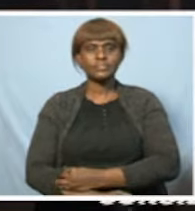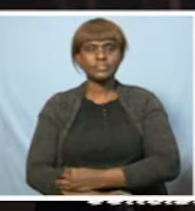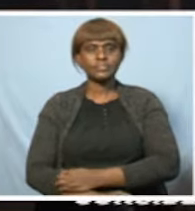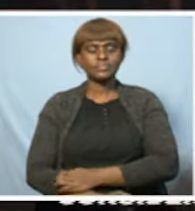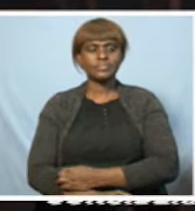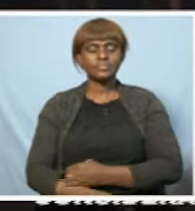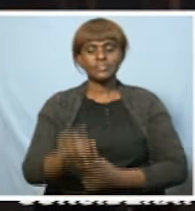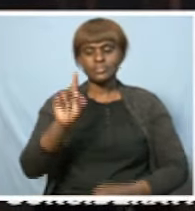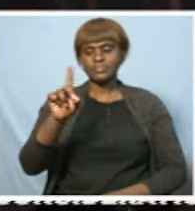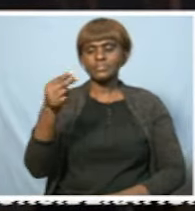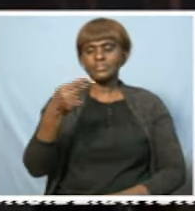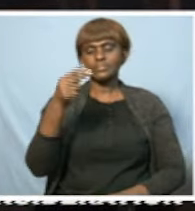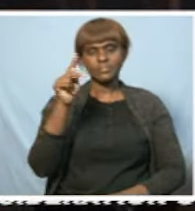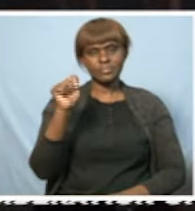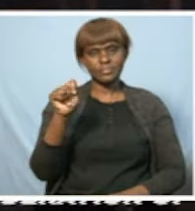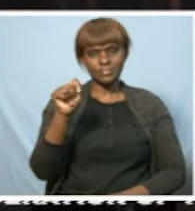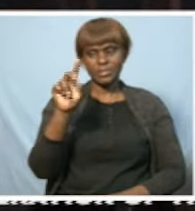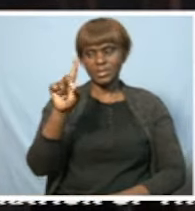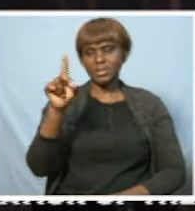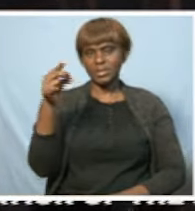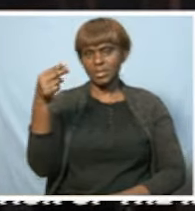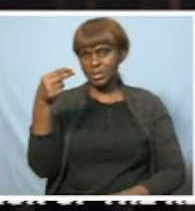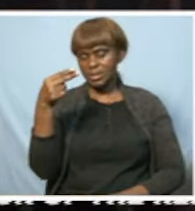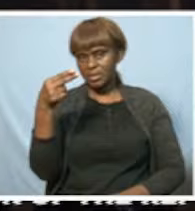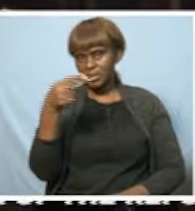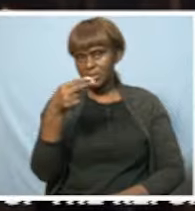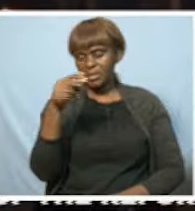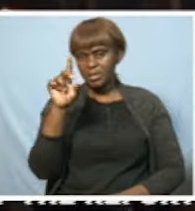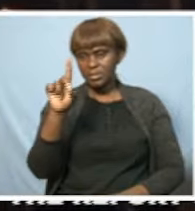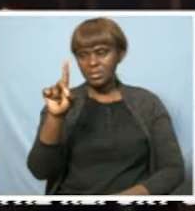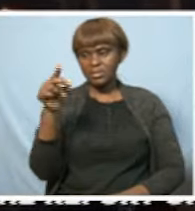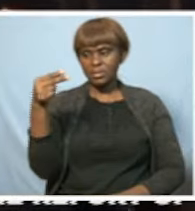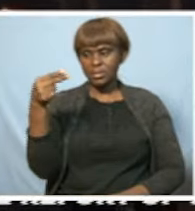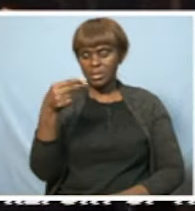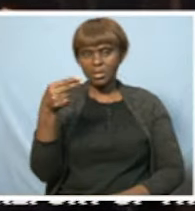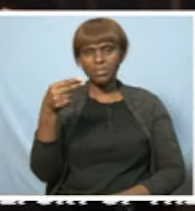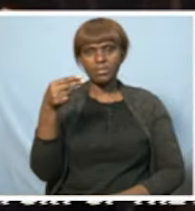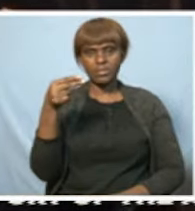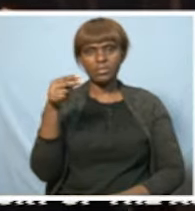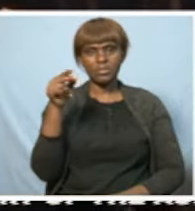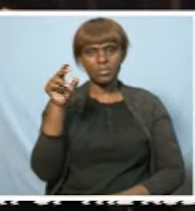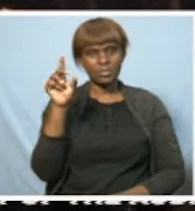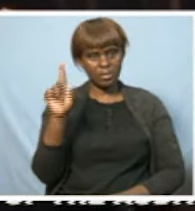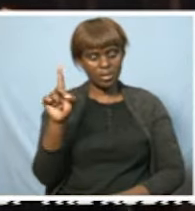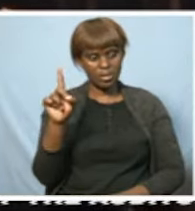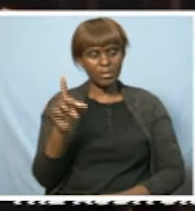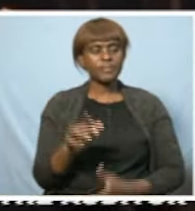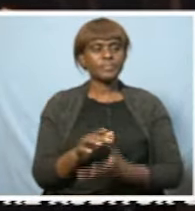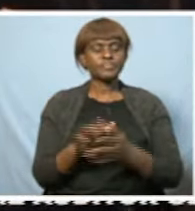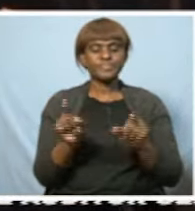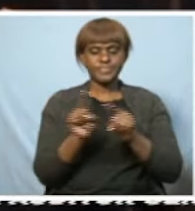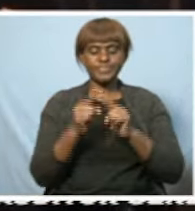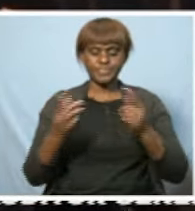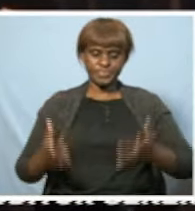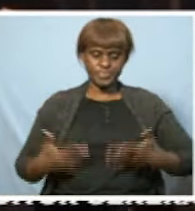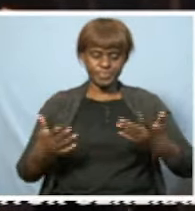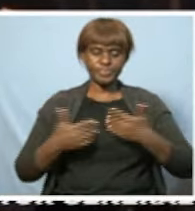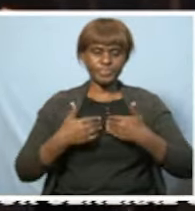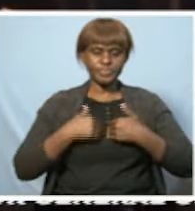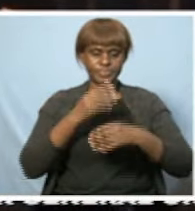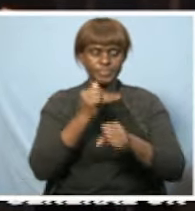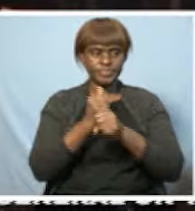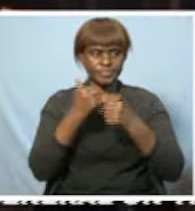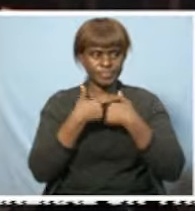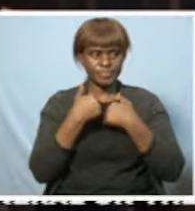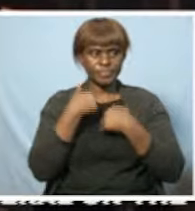DHD, the DC. Immediately, we were so excited, of course, when we were given the ambulance. And we have a very